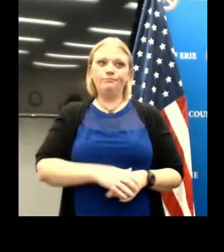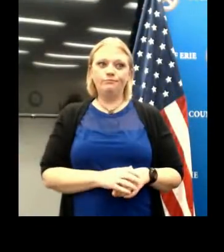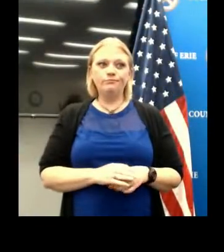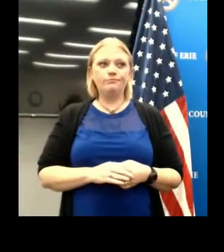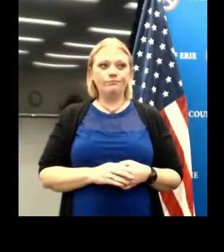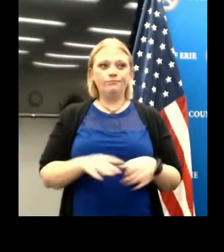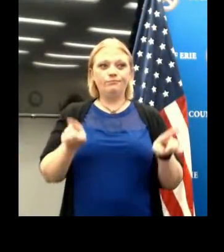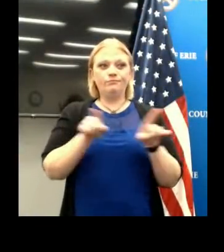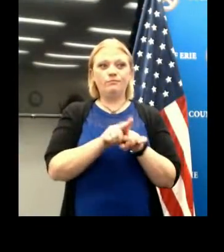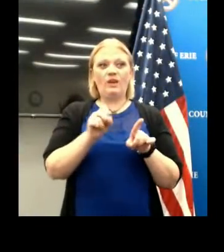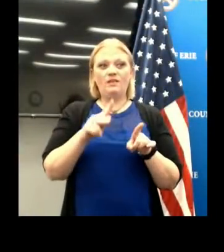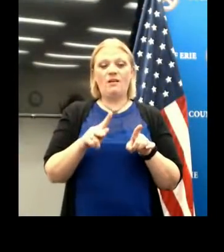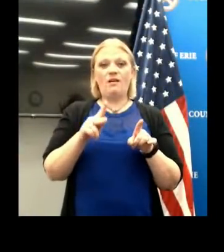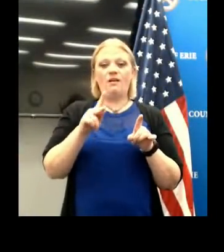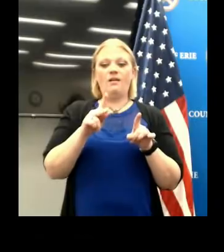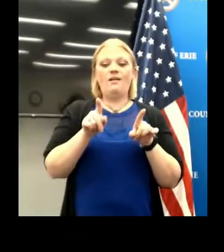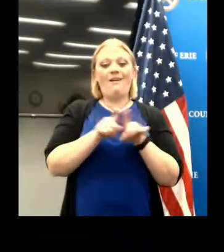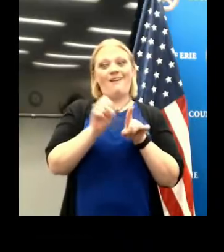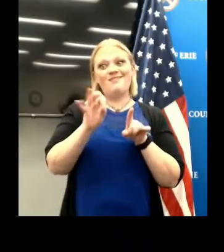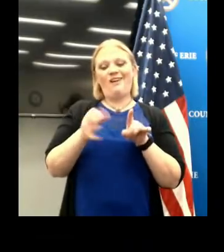there are, as of the close of business yesterday,